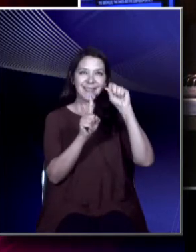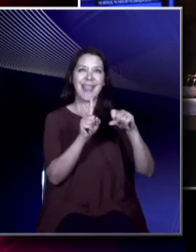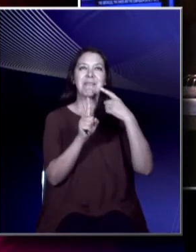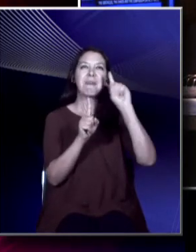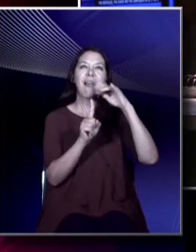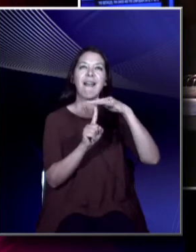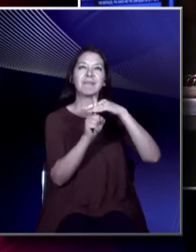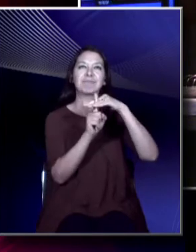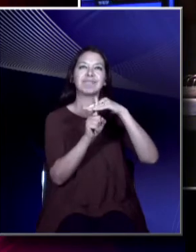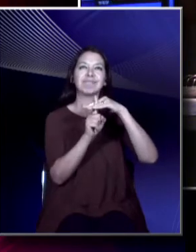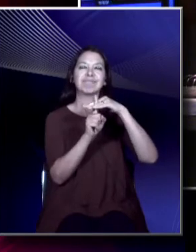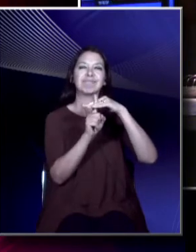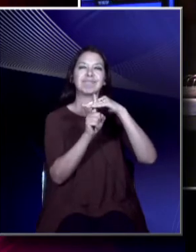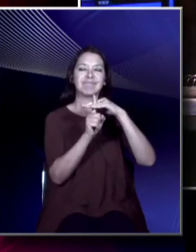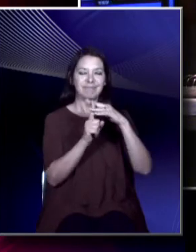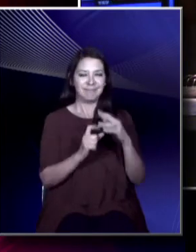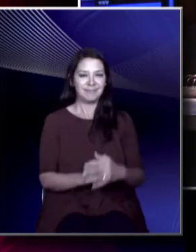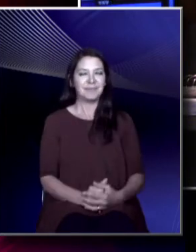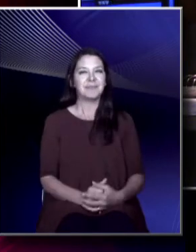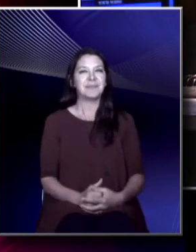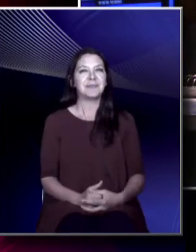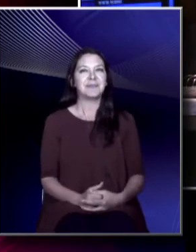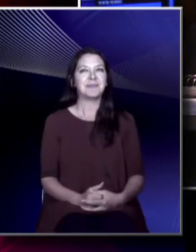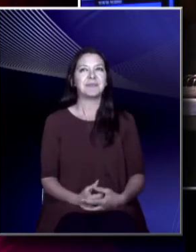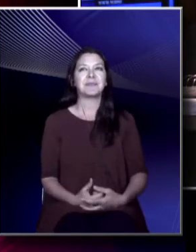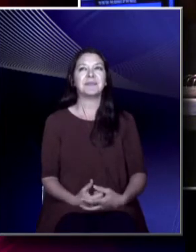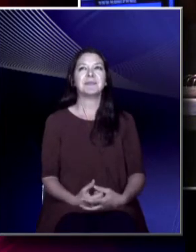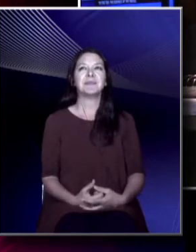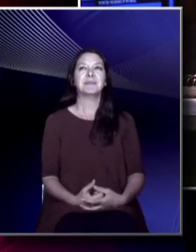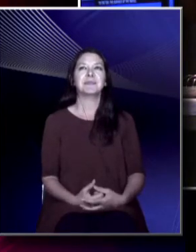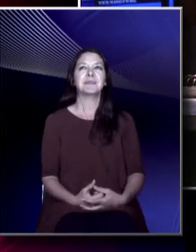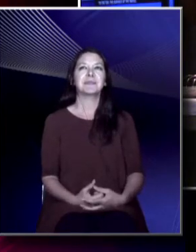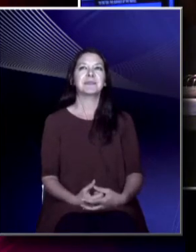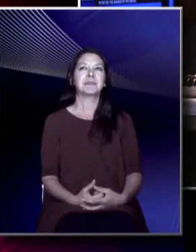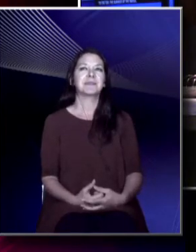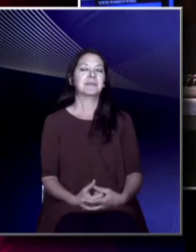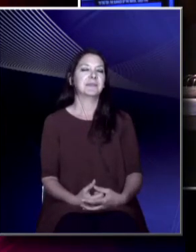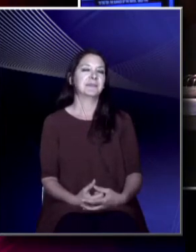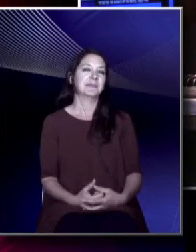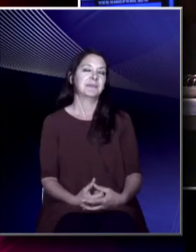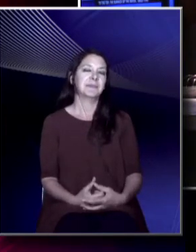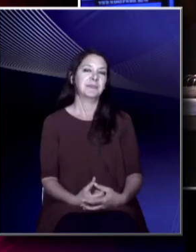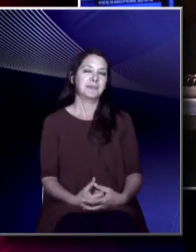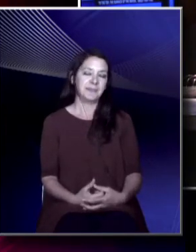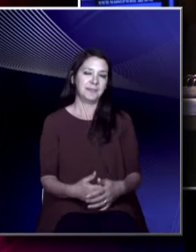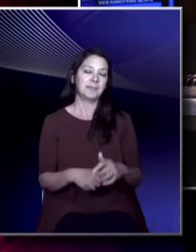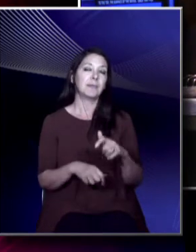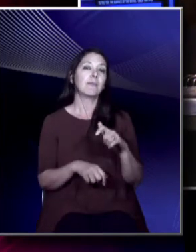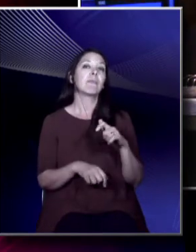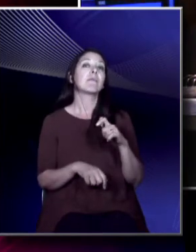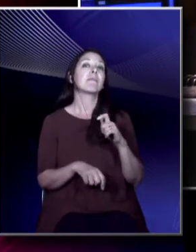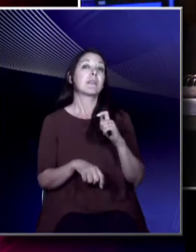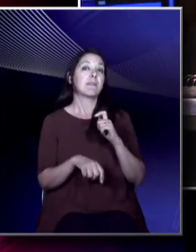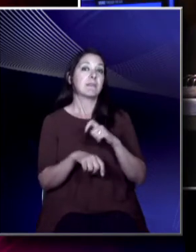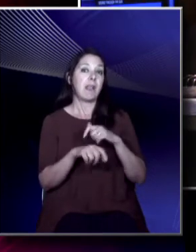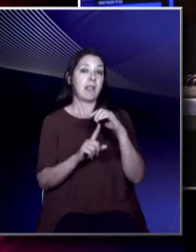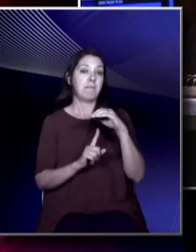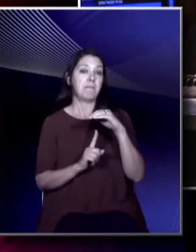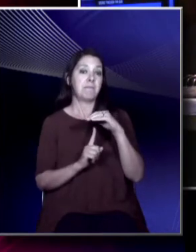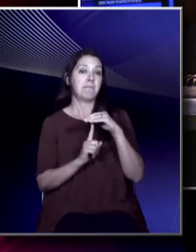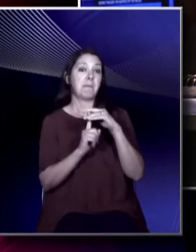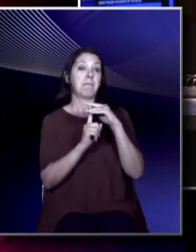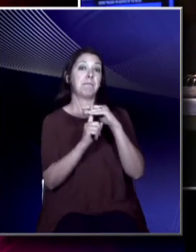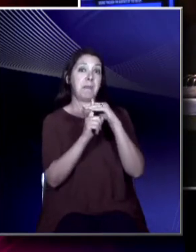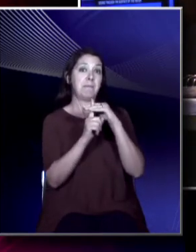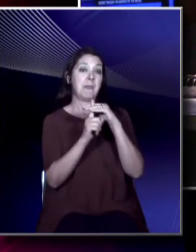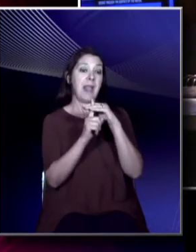top, the surface of the water. Once that pod breaks through the surface of the water,